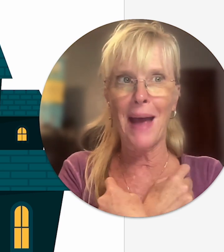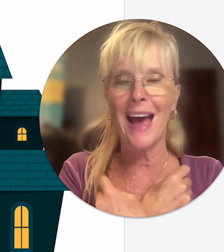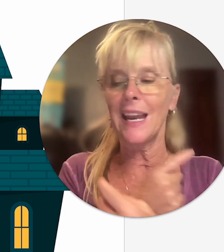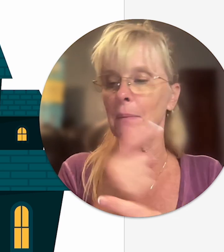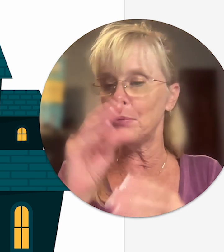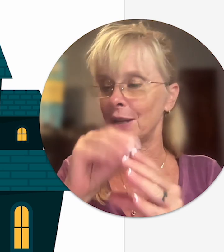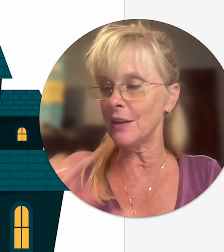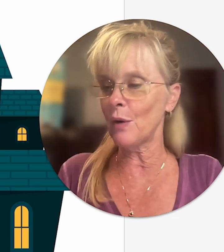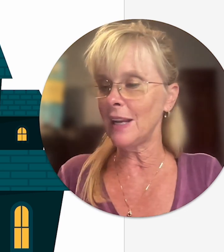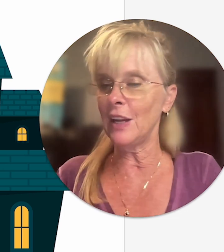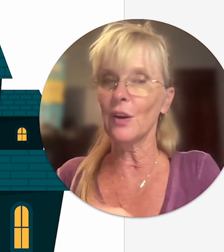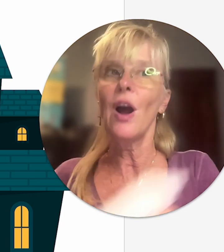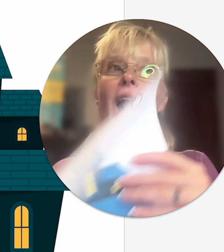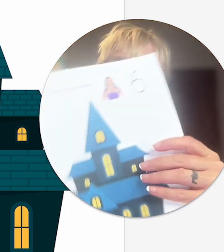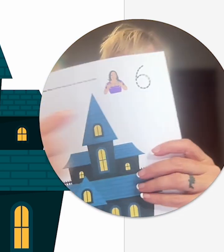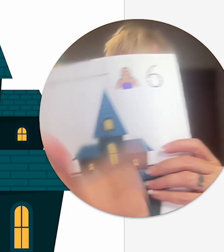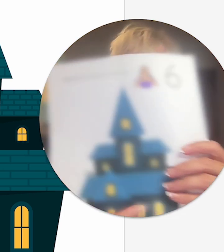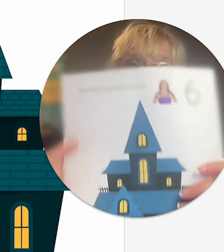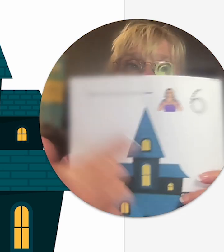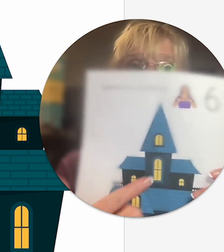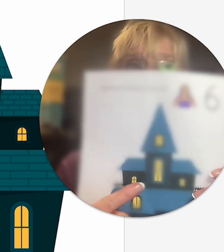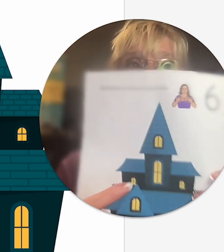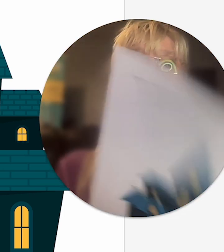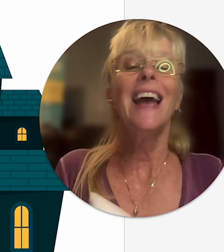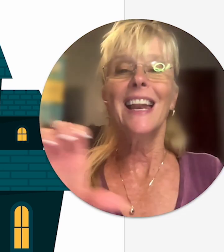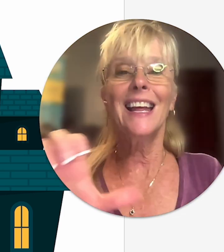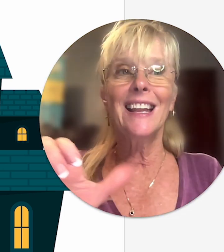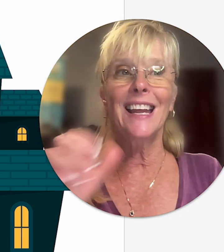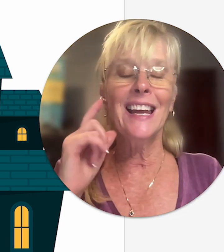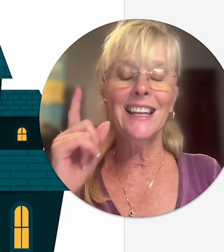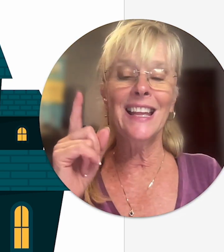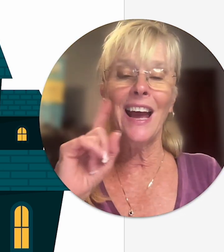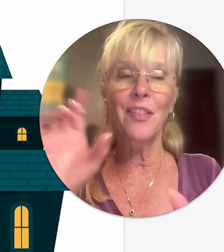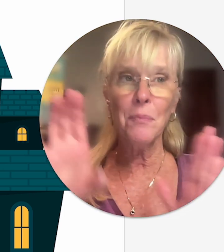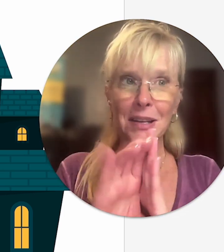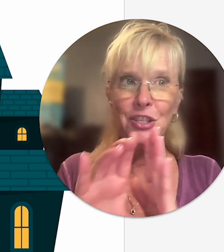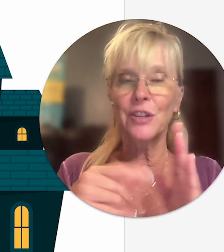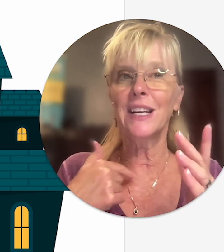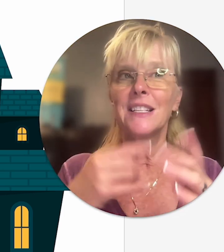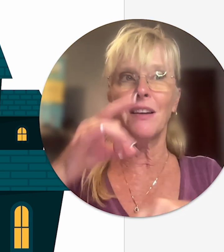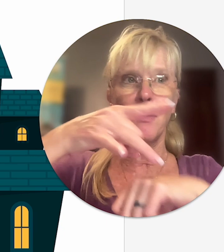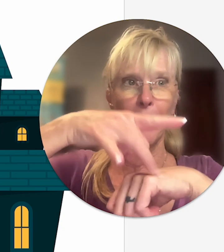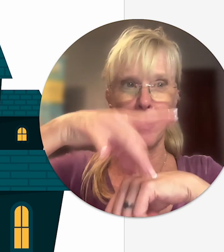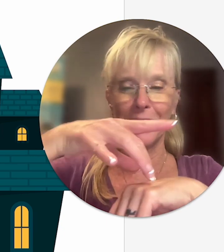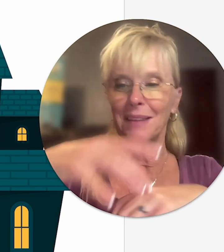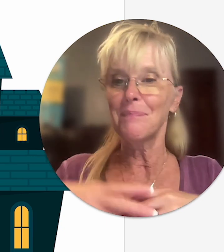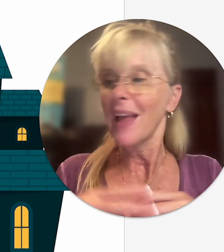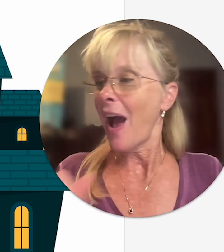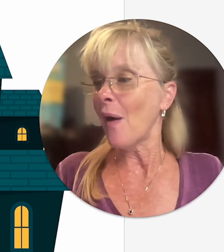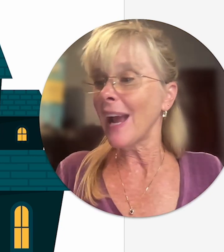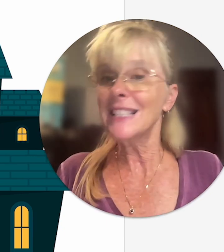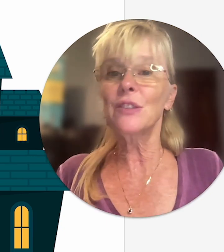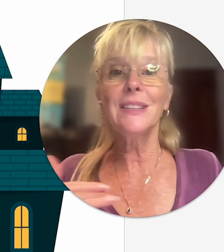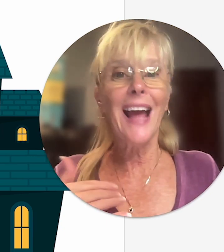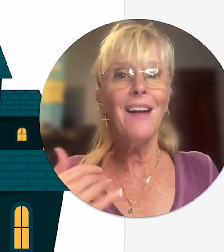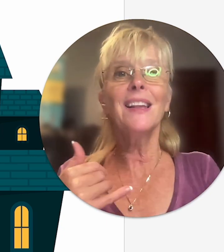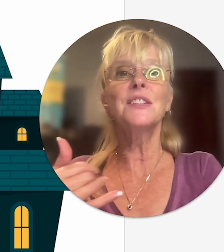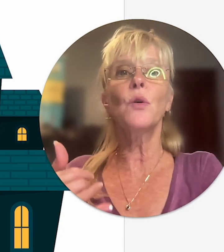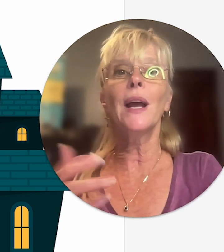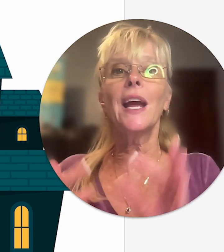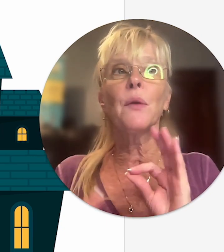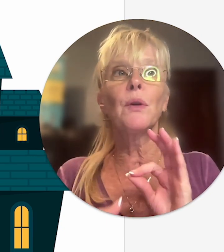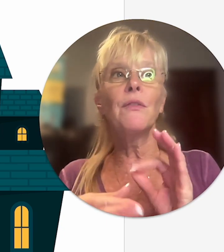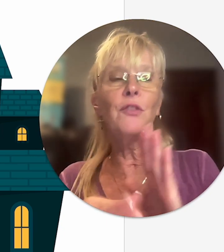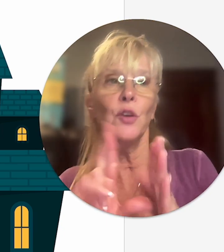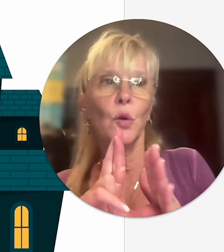the bat and put it right here again on the mat. And the other picture is of a pumpkin. Okay, so now let's